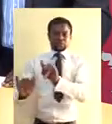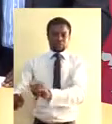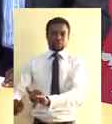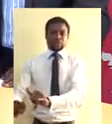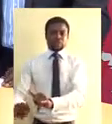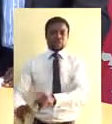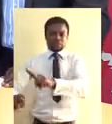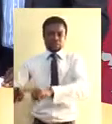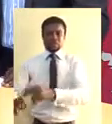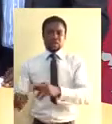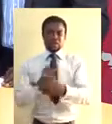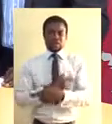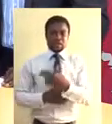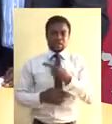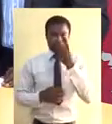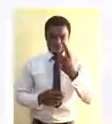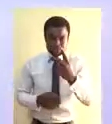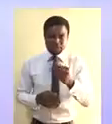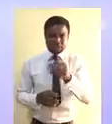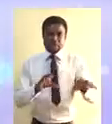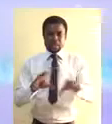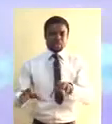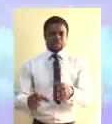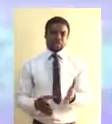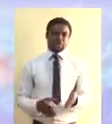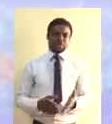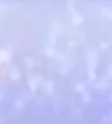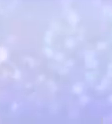sit down, relax, and be a part of the activity.